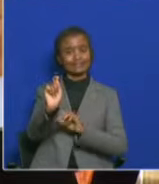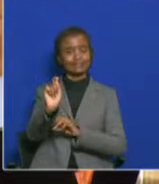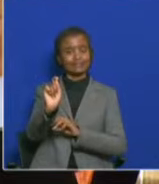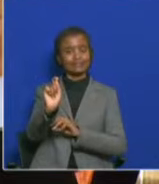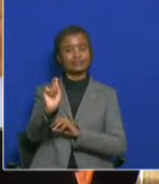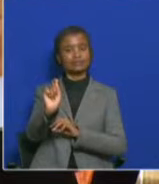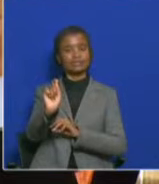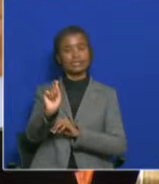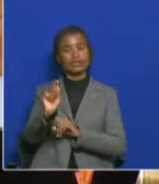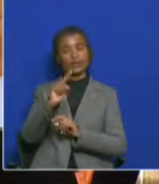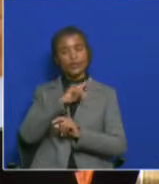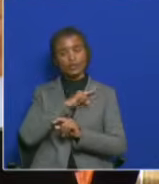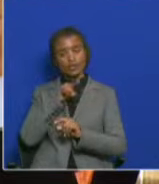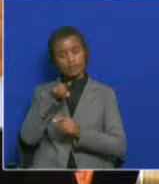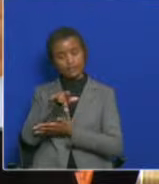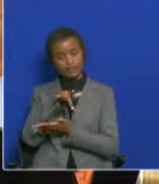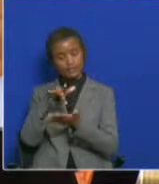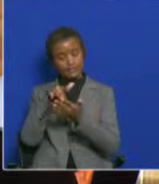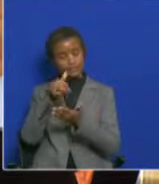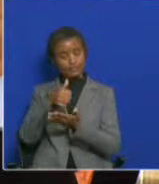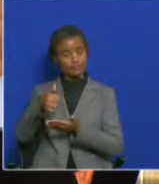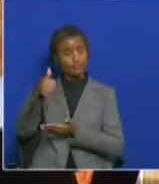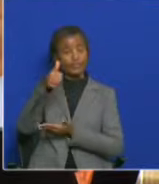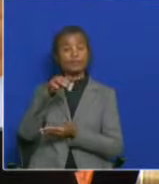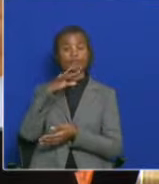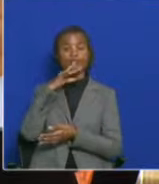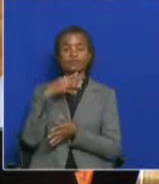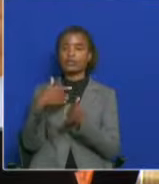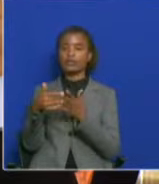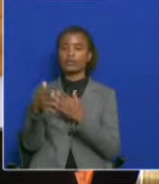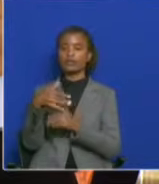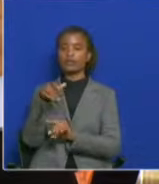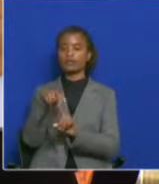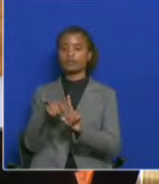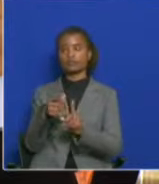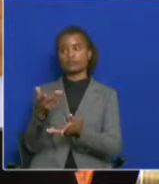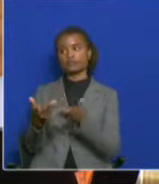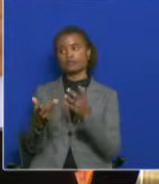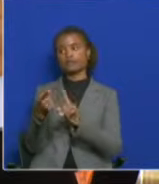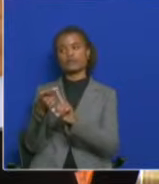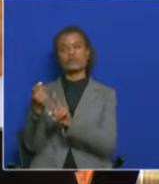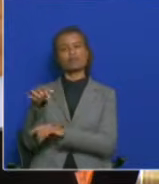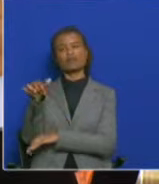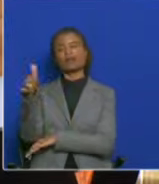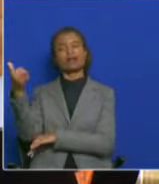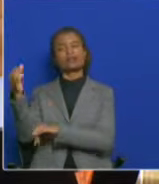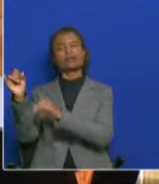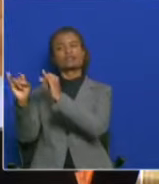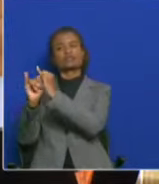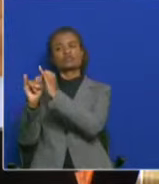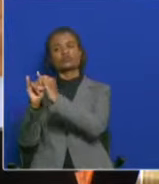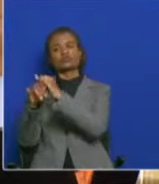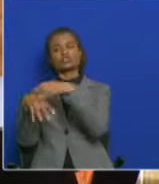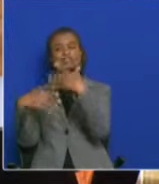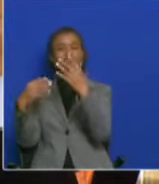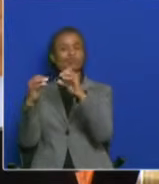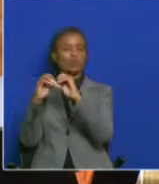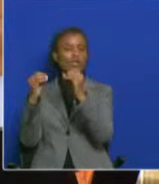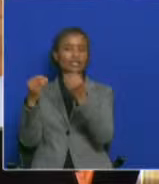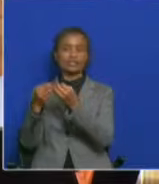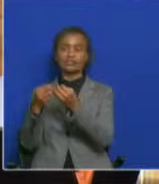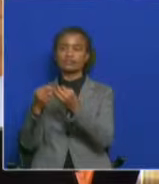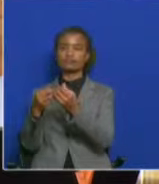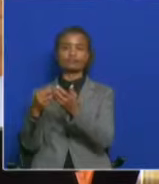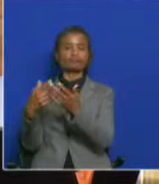given. So anybody who would come from another institution or organization, whether it's within government